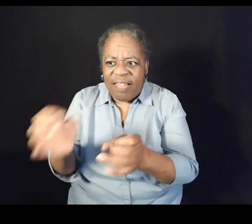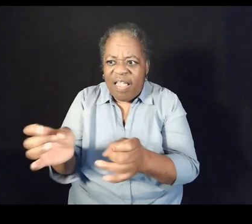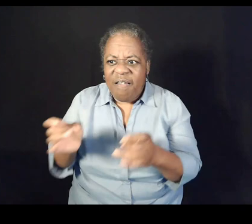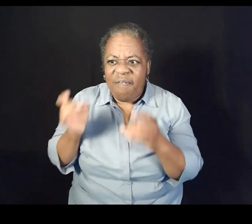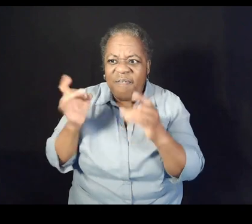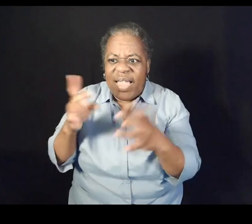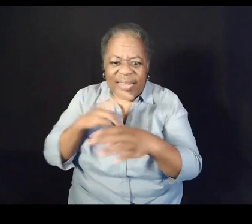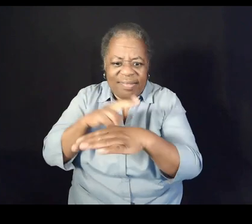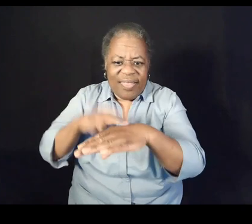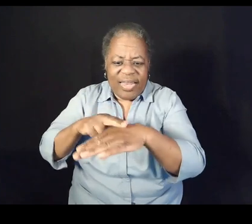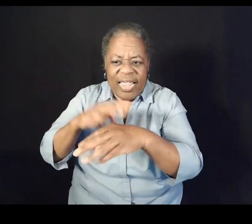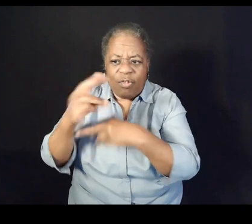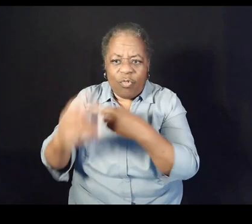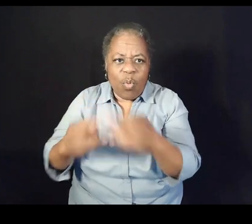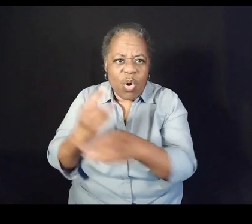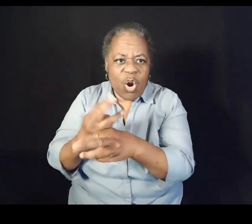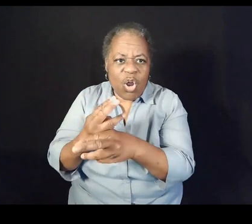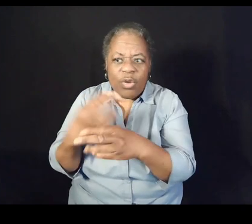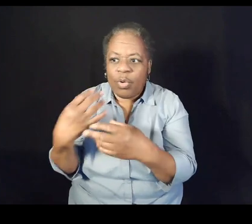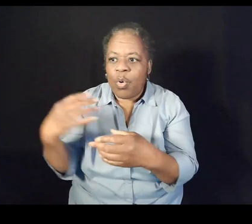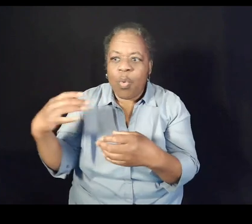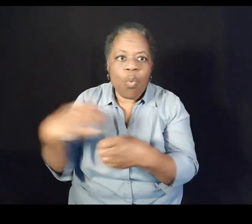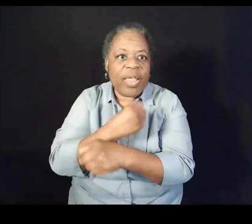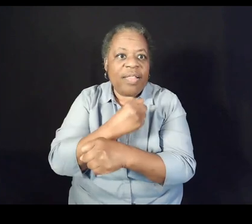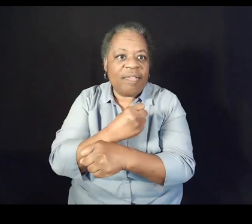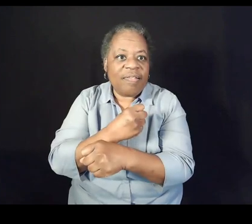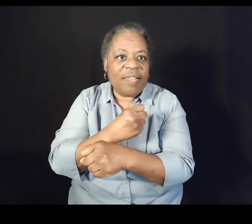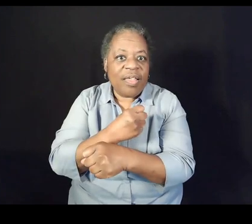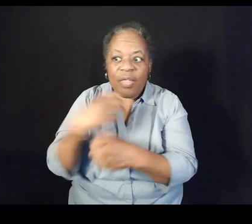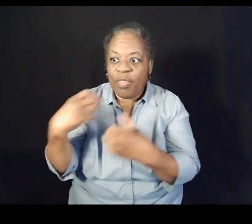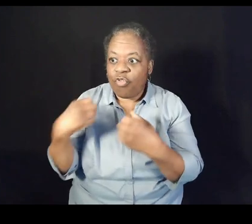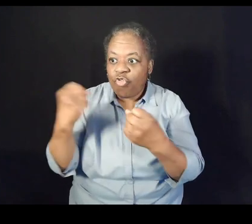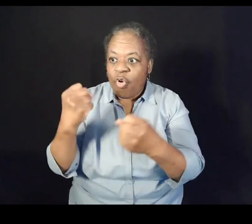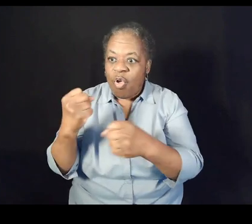natural world. The strong overpower the weak.